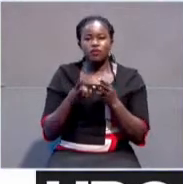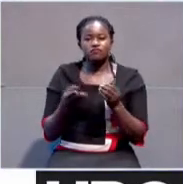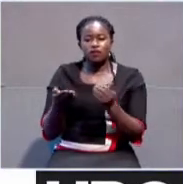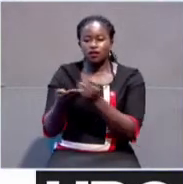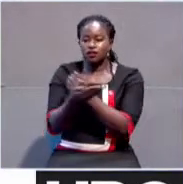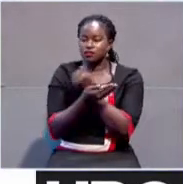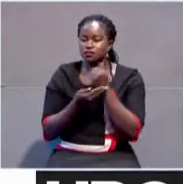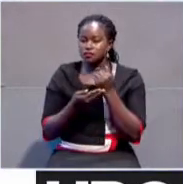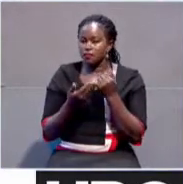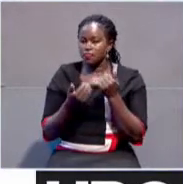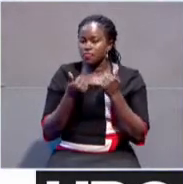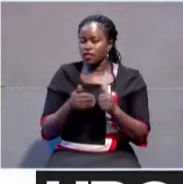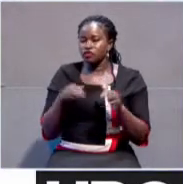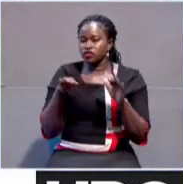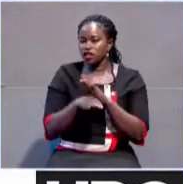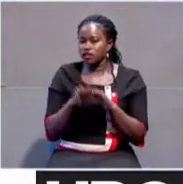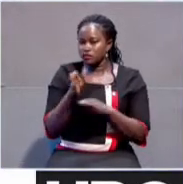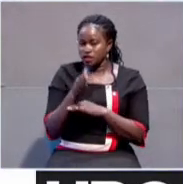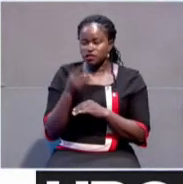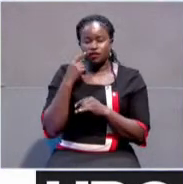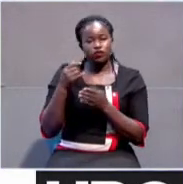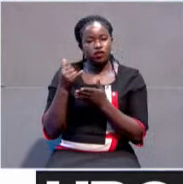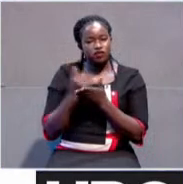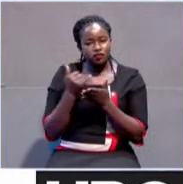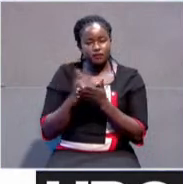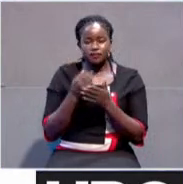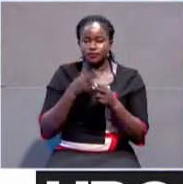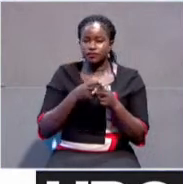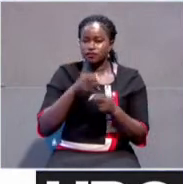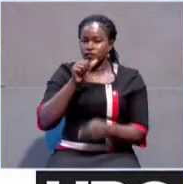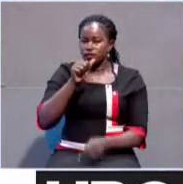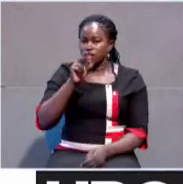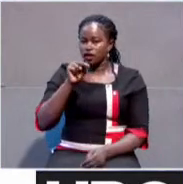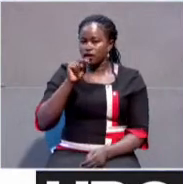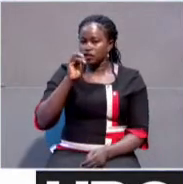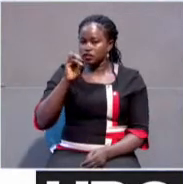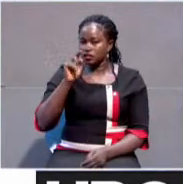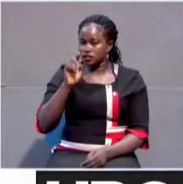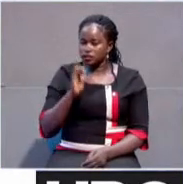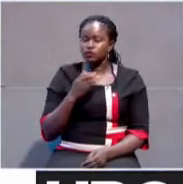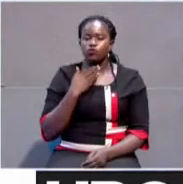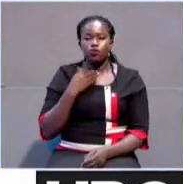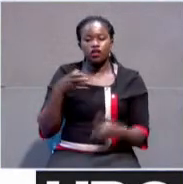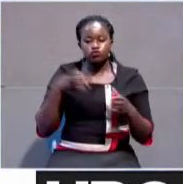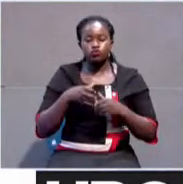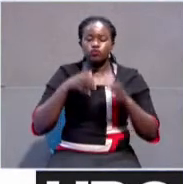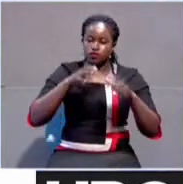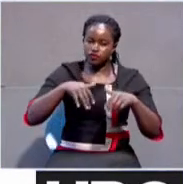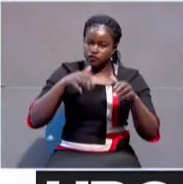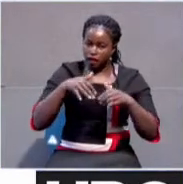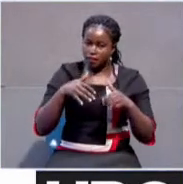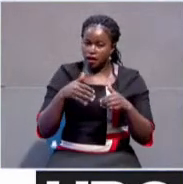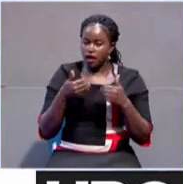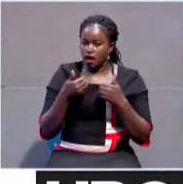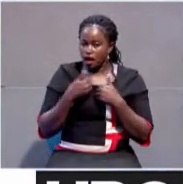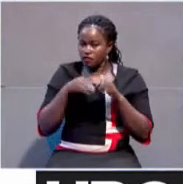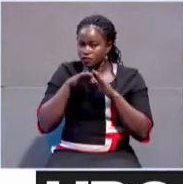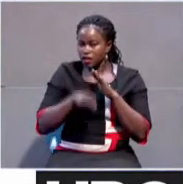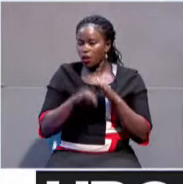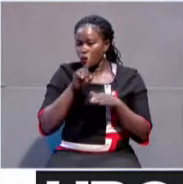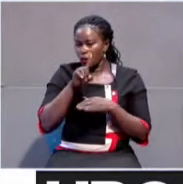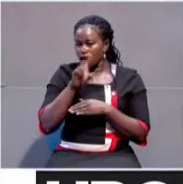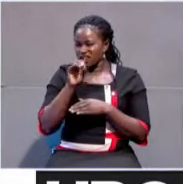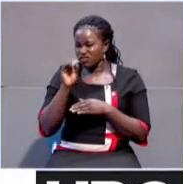yields. Now, the State Minister for Investment, Evelyn Anite, wants farmers with less than 100 acres to